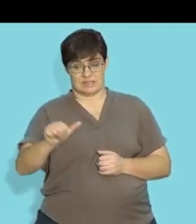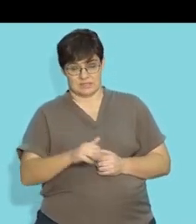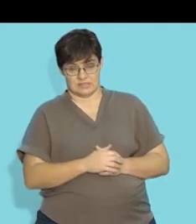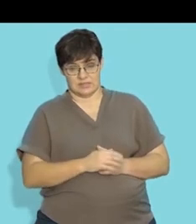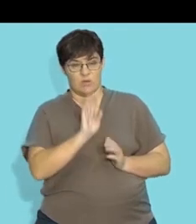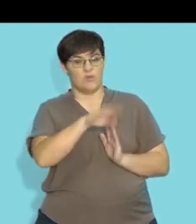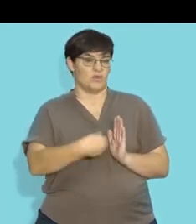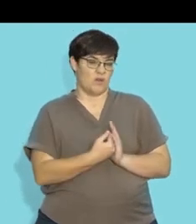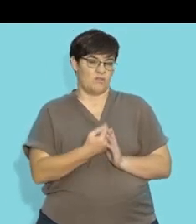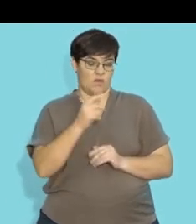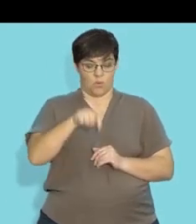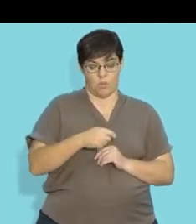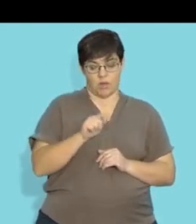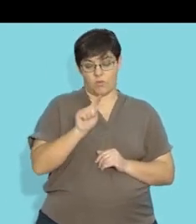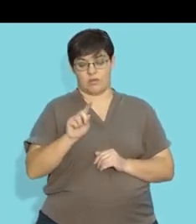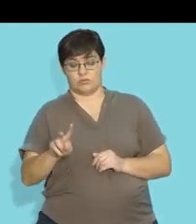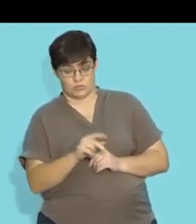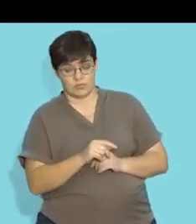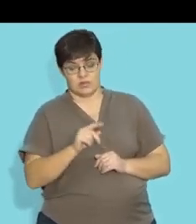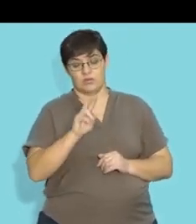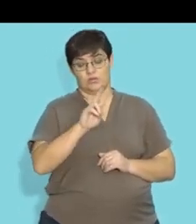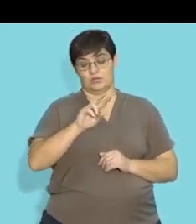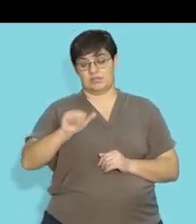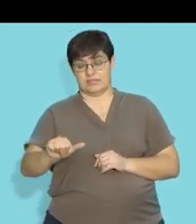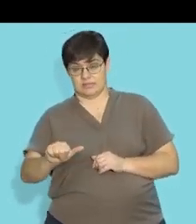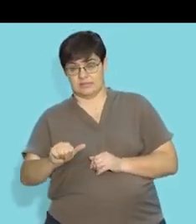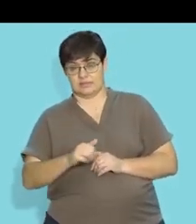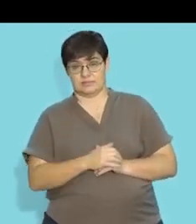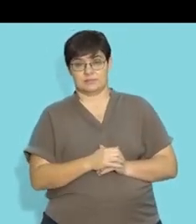2788.26 if I round to 2 decimal place.